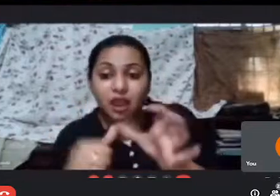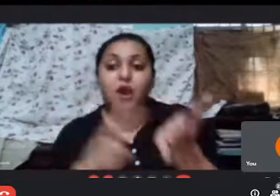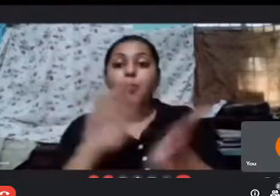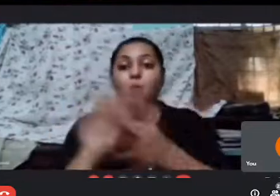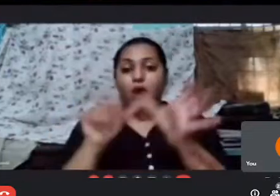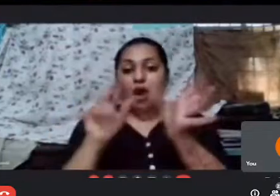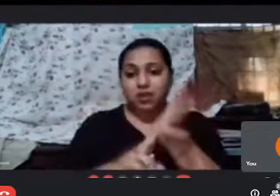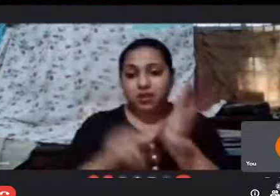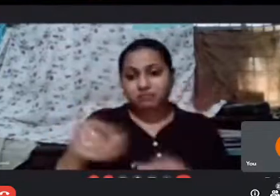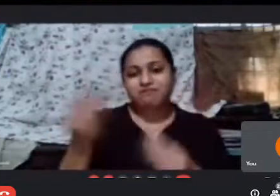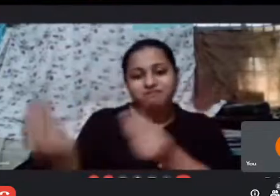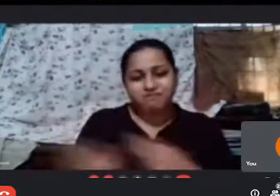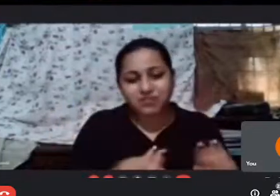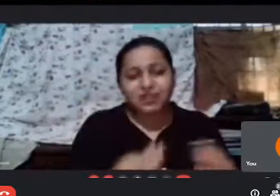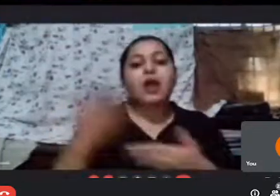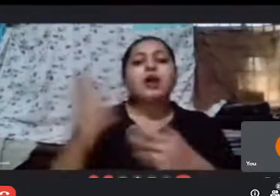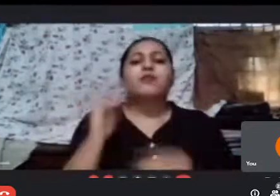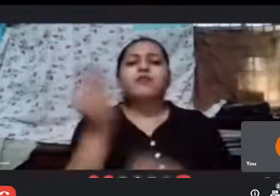Namaskar.